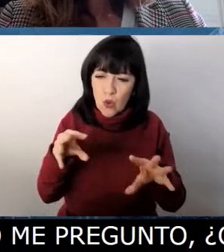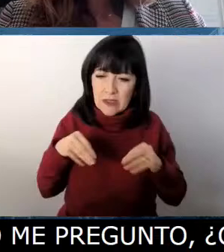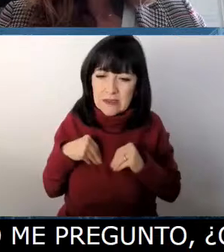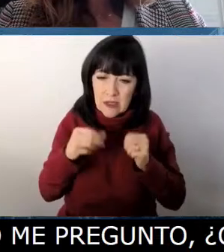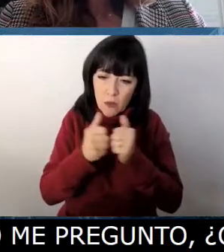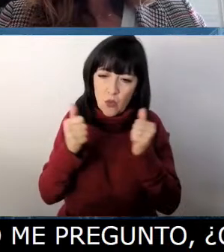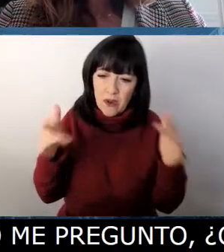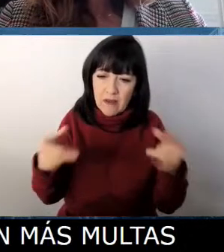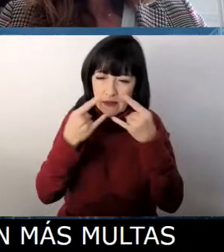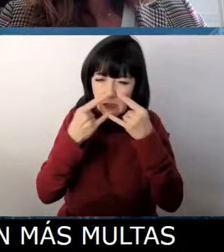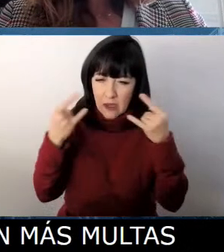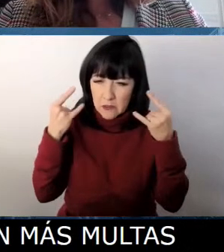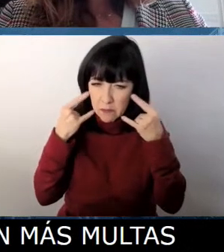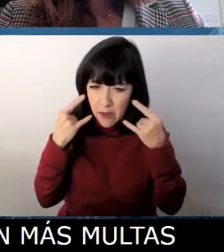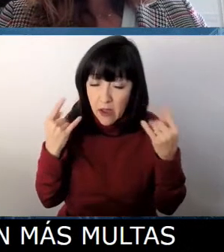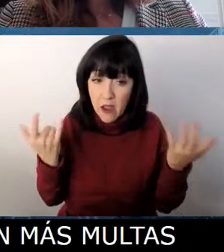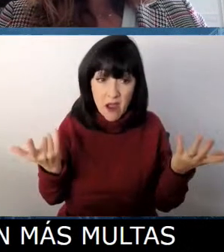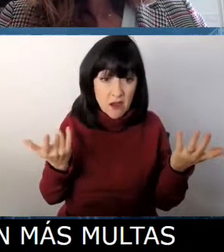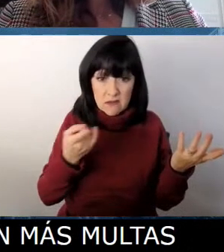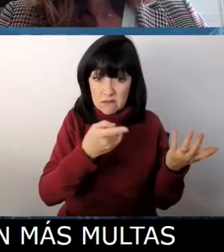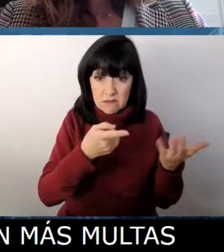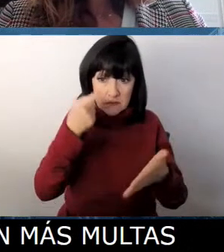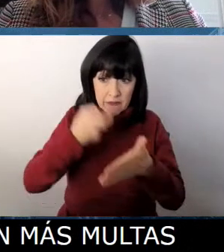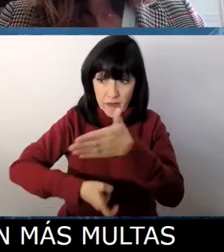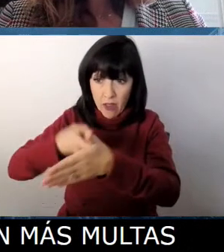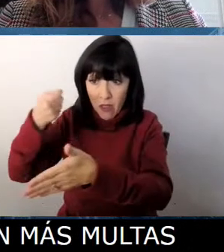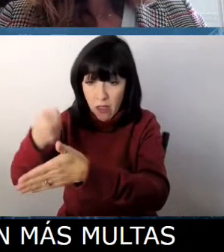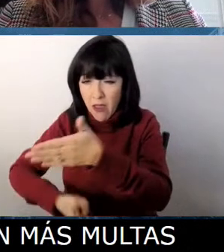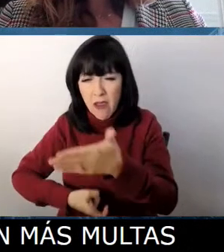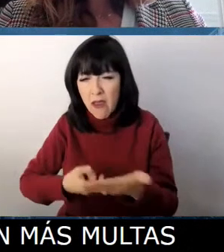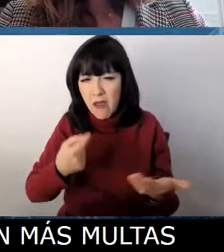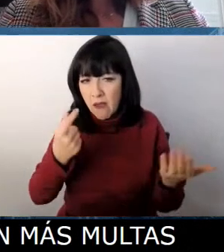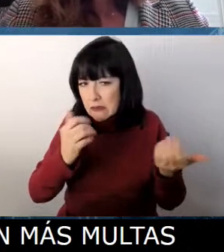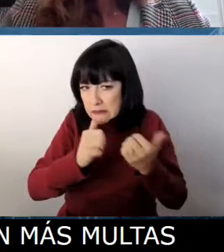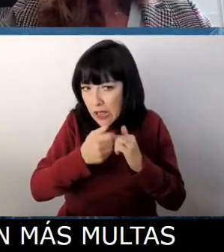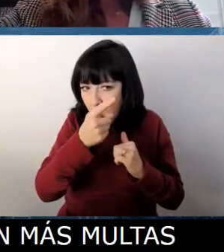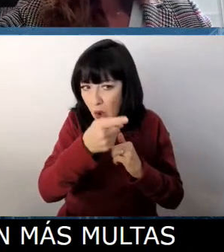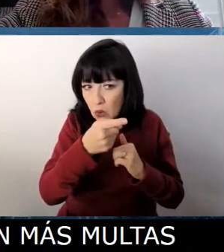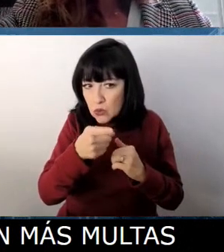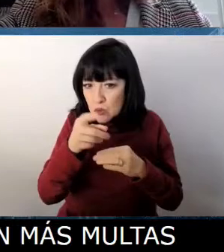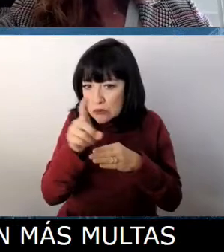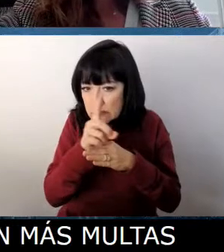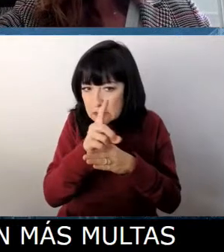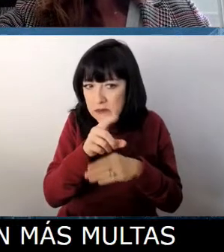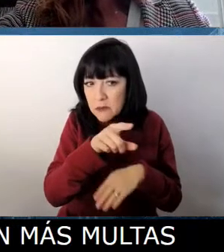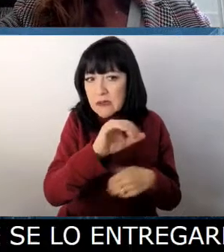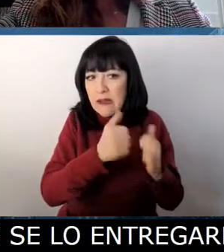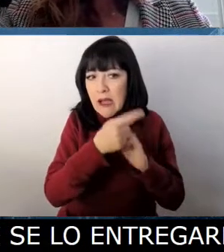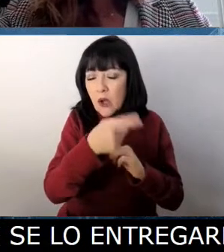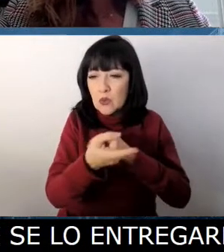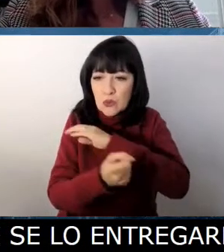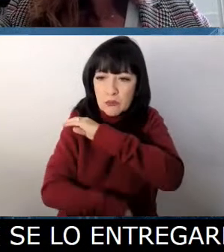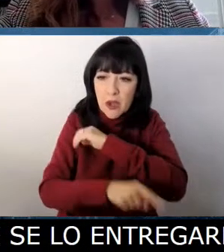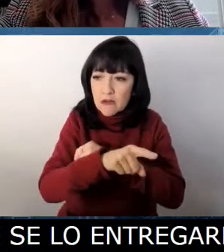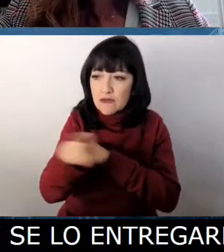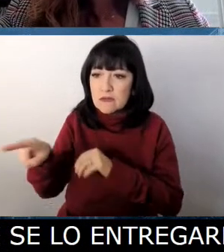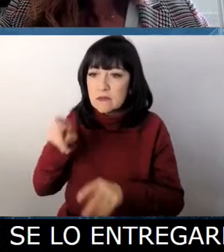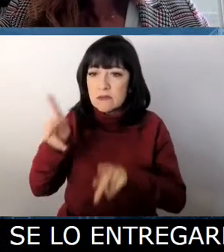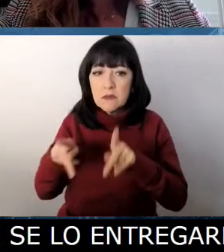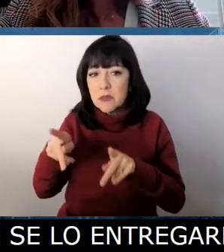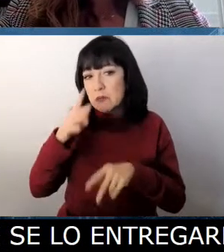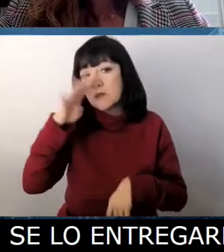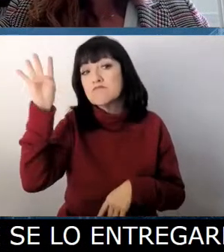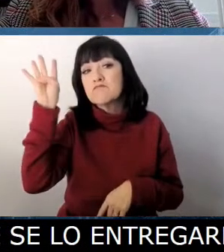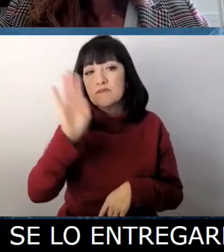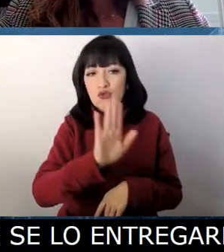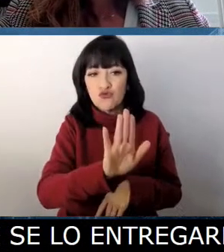Yeah, so I'll turn it over to Dr. Rattay or AJ, but you'll remember me answering that question a couple weeks